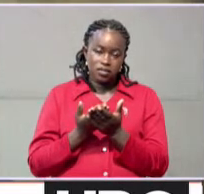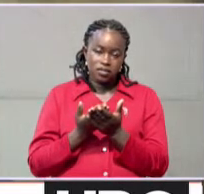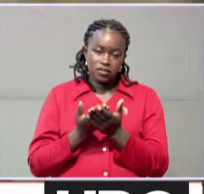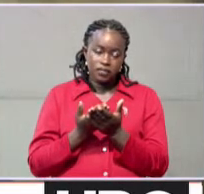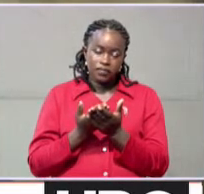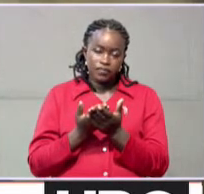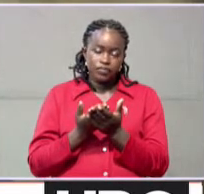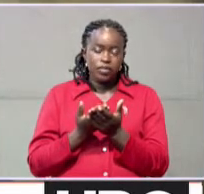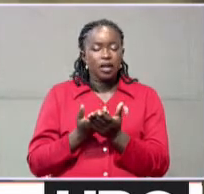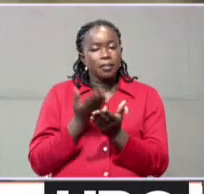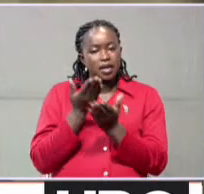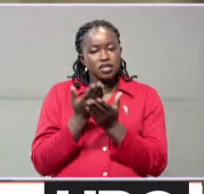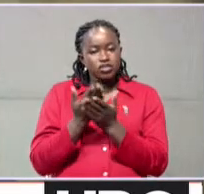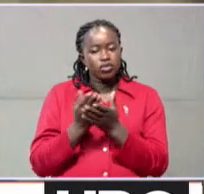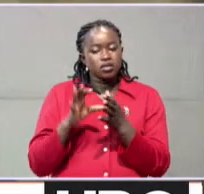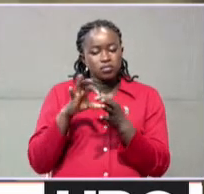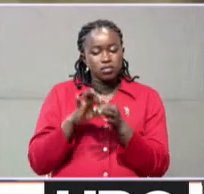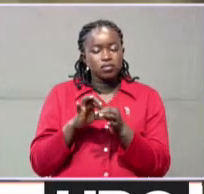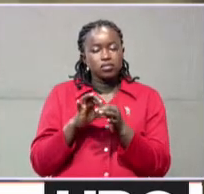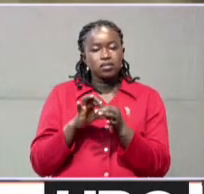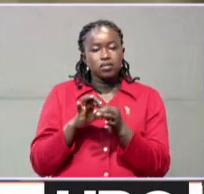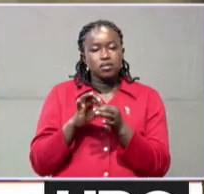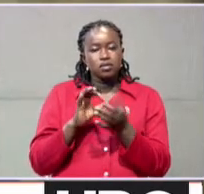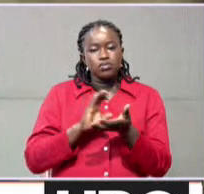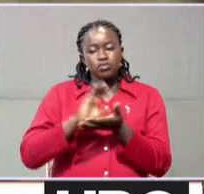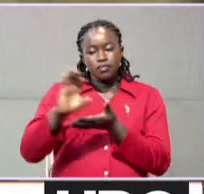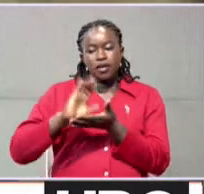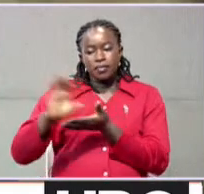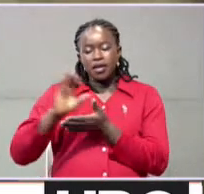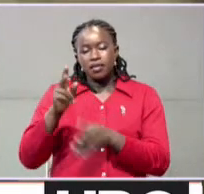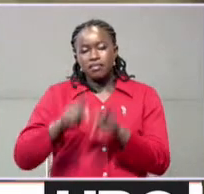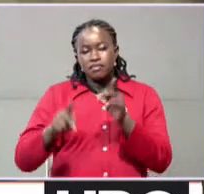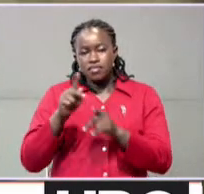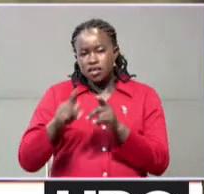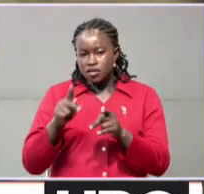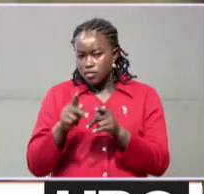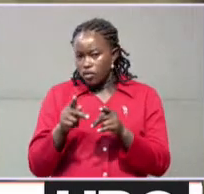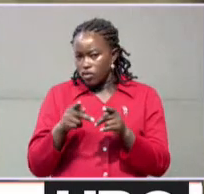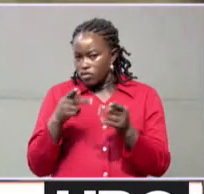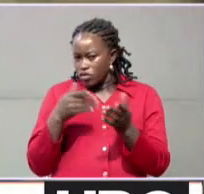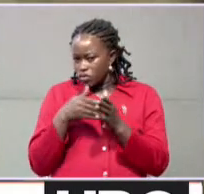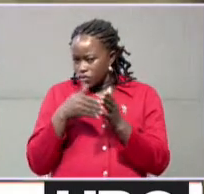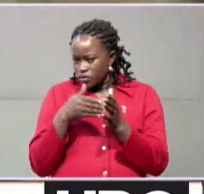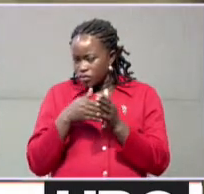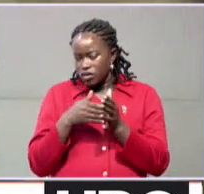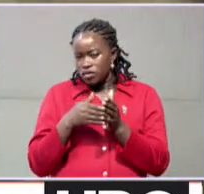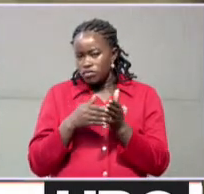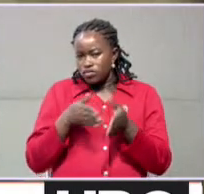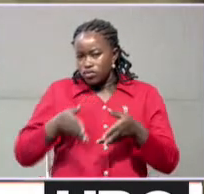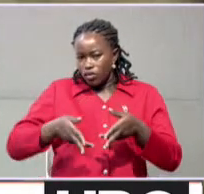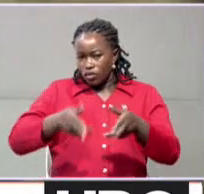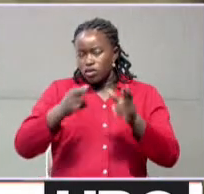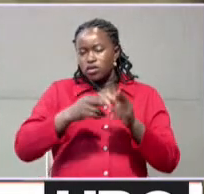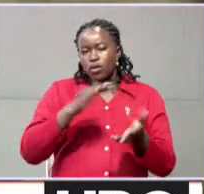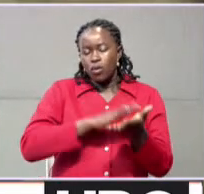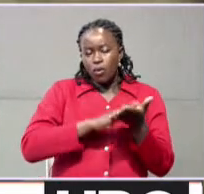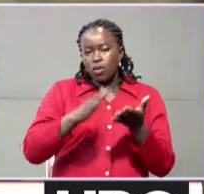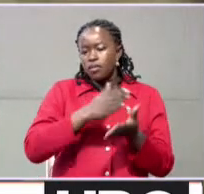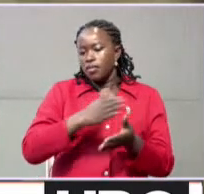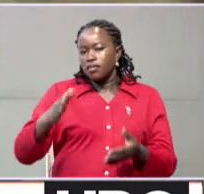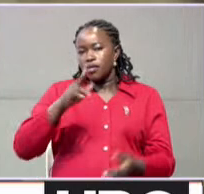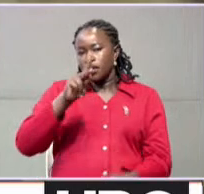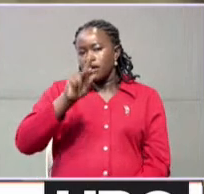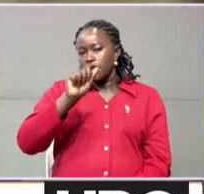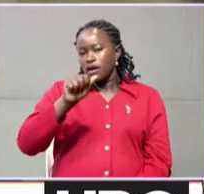to do with the composition of hoi makai so tonya road which road was done a long time ago before i even came to